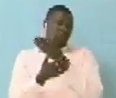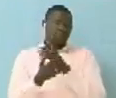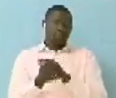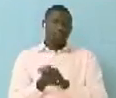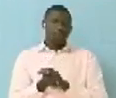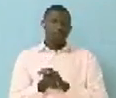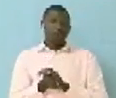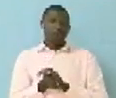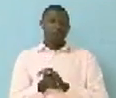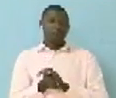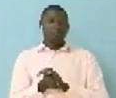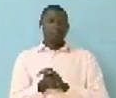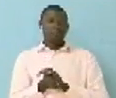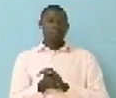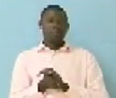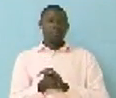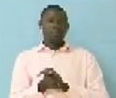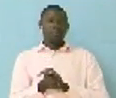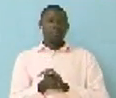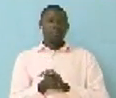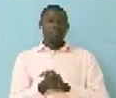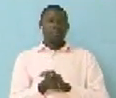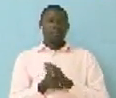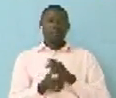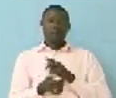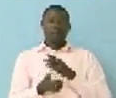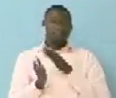planned and wanted to try to retaliate